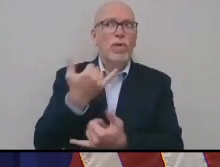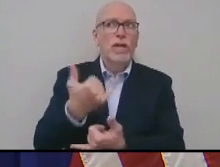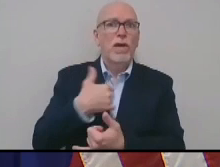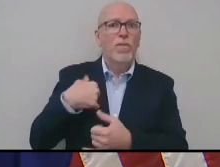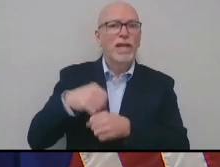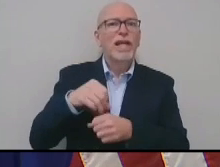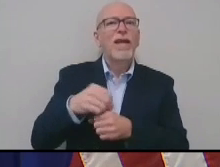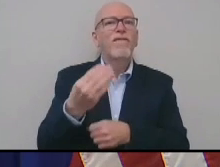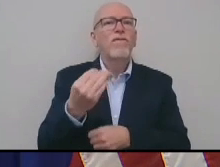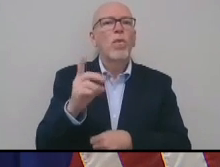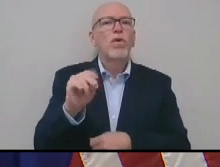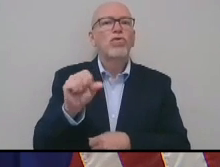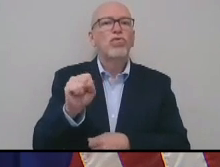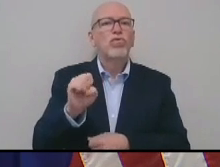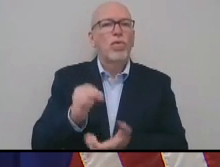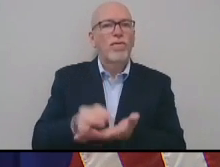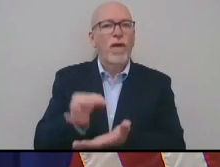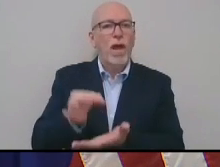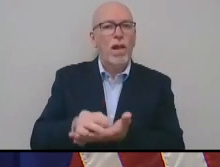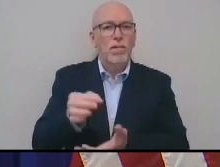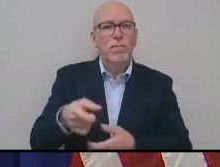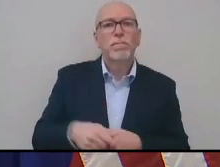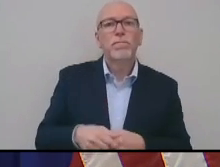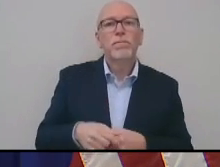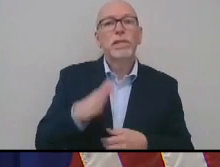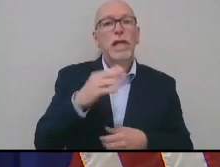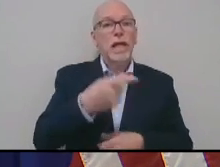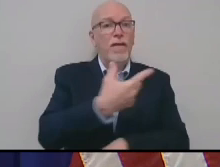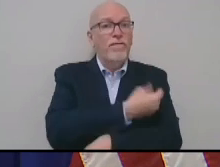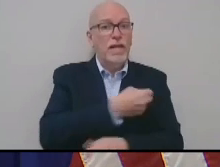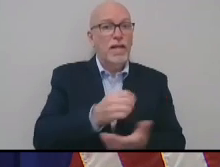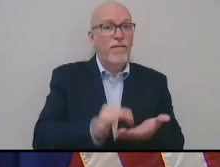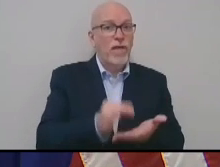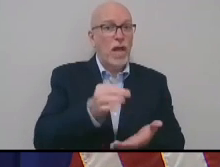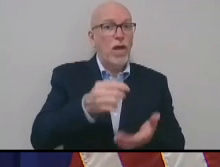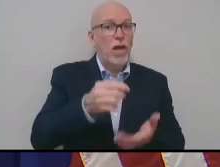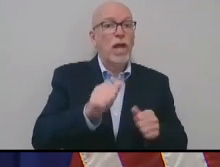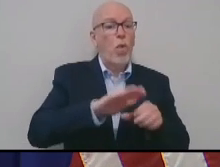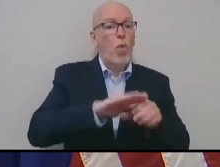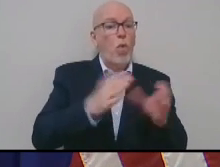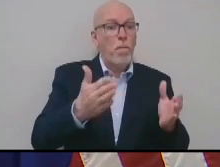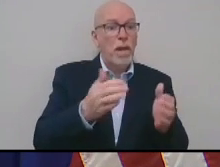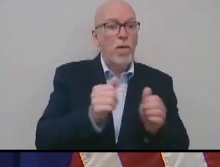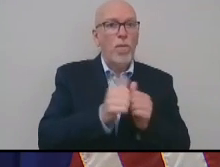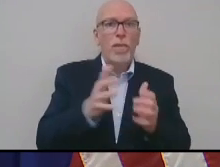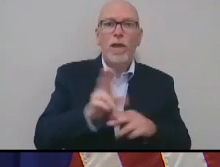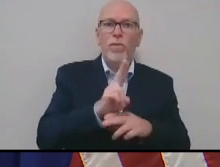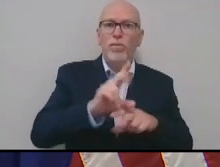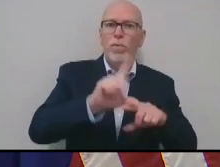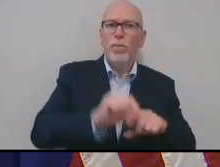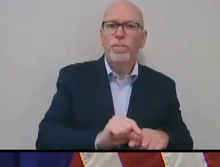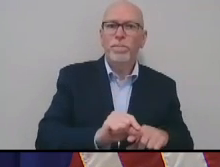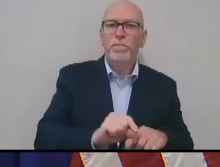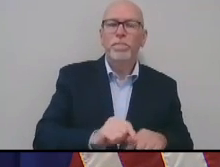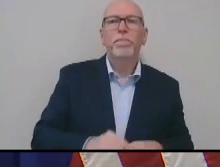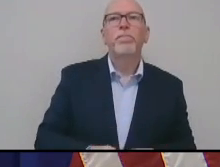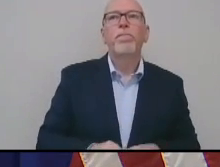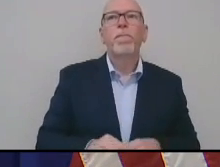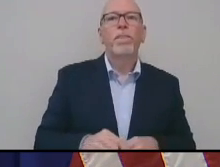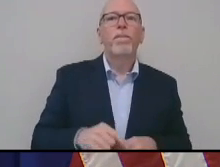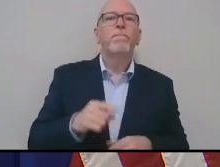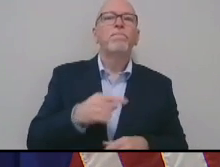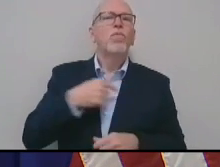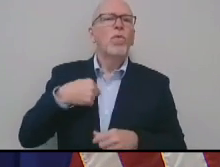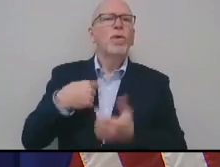14-dose vials. And the vaccine vials may be opened without using every single dose. We've communicated to